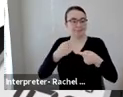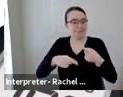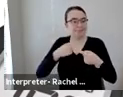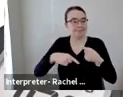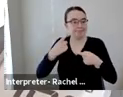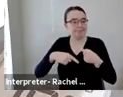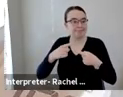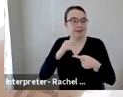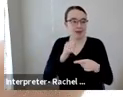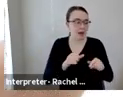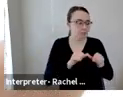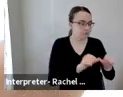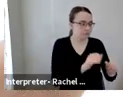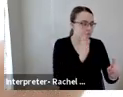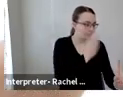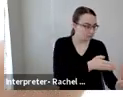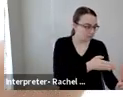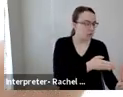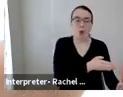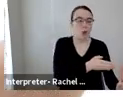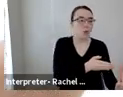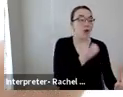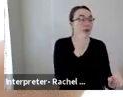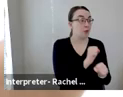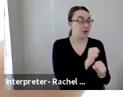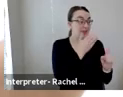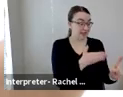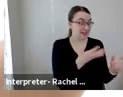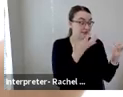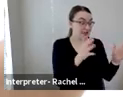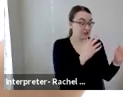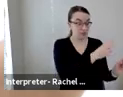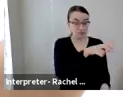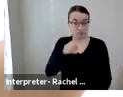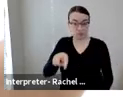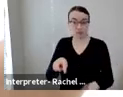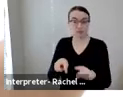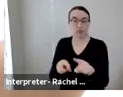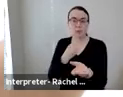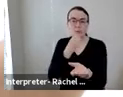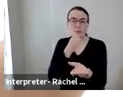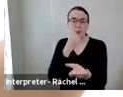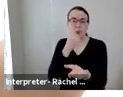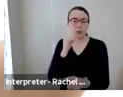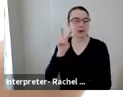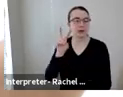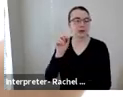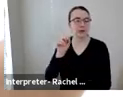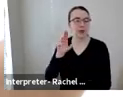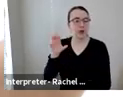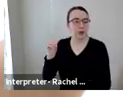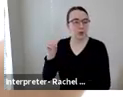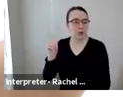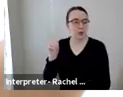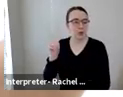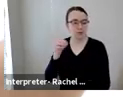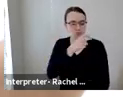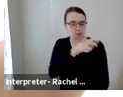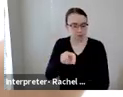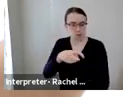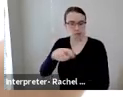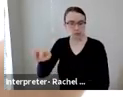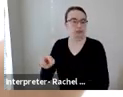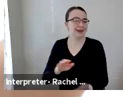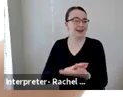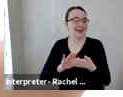then you switch and now you're working on a food, you know, vacuum storage product, that's a really nice contrast. So we